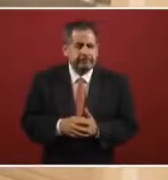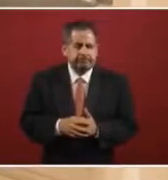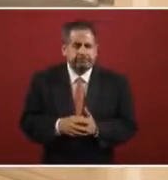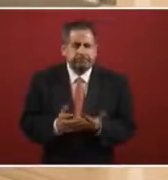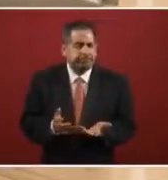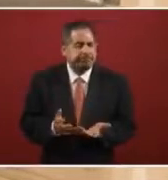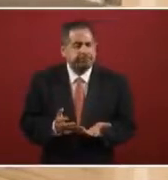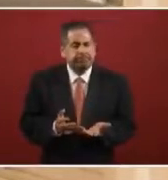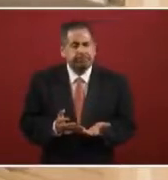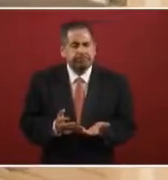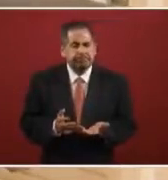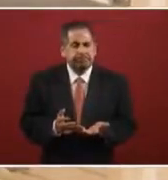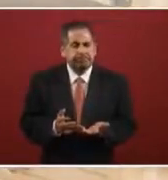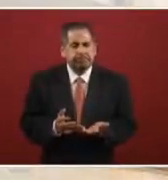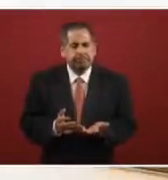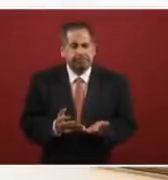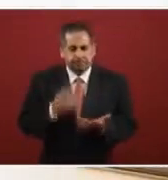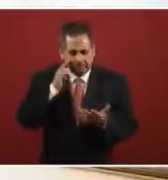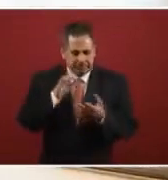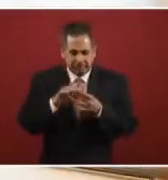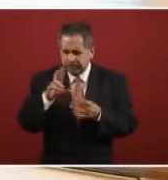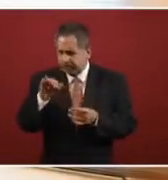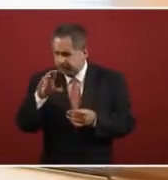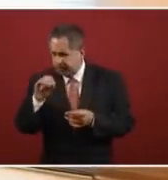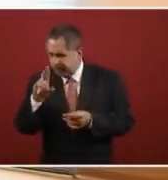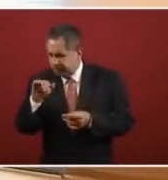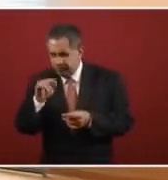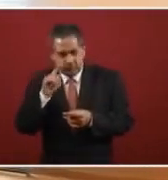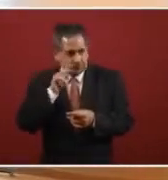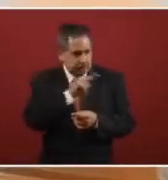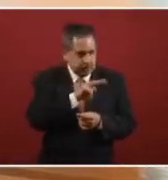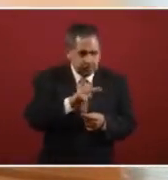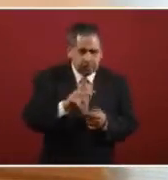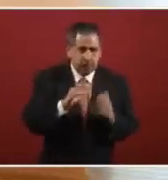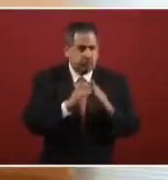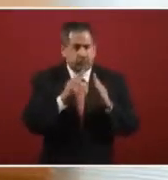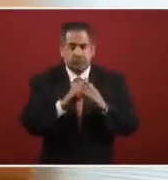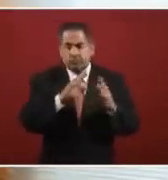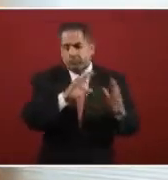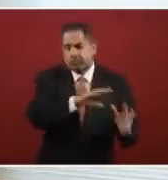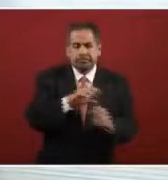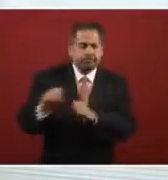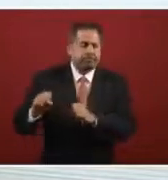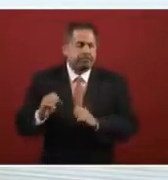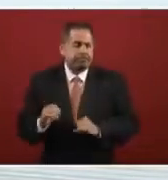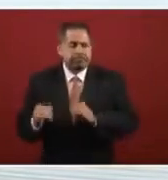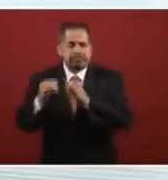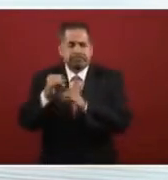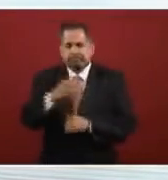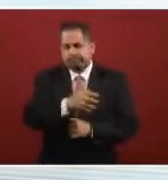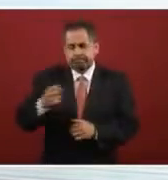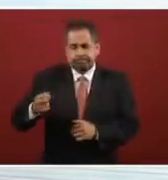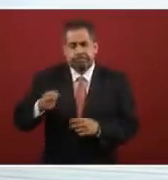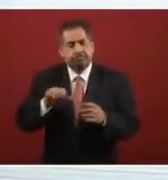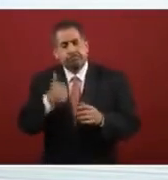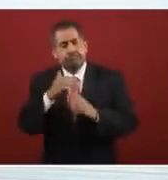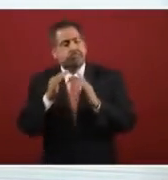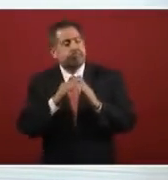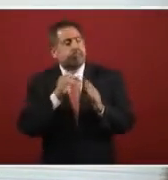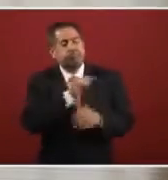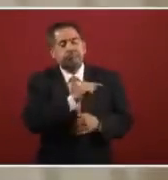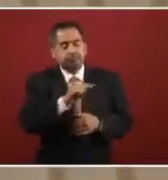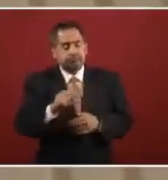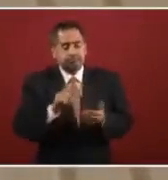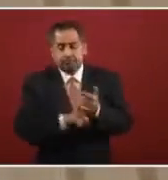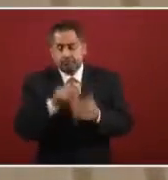que ya nos dio Rocío Orozco, que volvió a ser parte de estas casas por parte del instituto y demás casas, junto con la